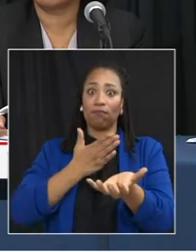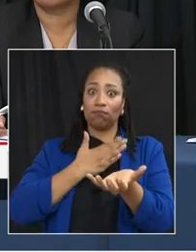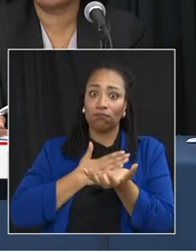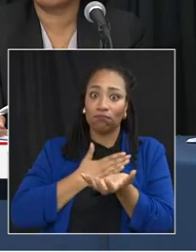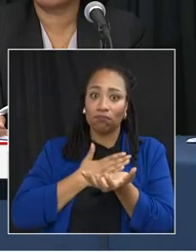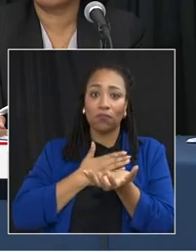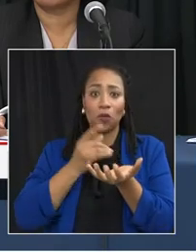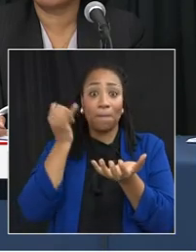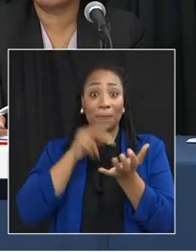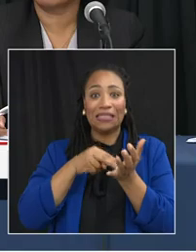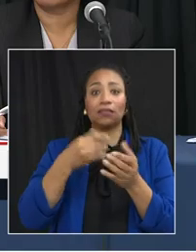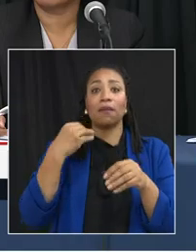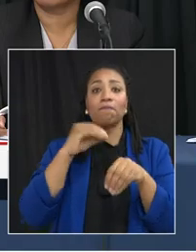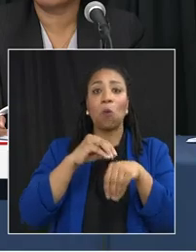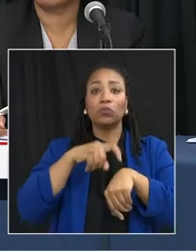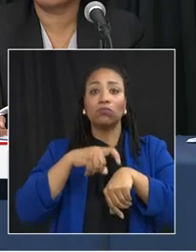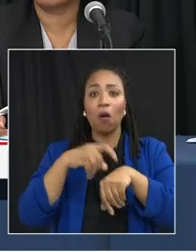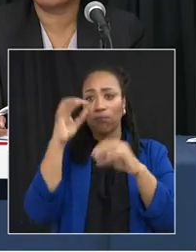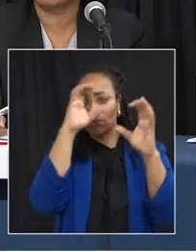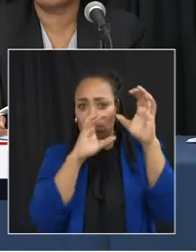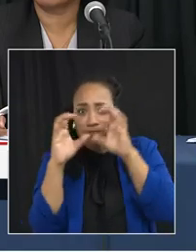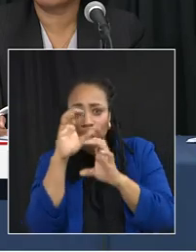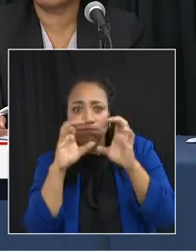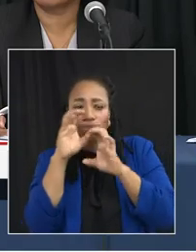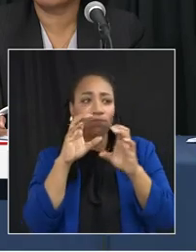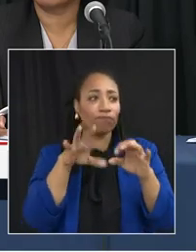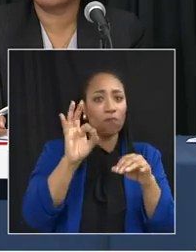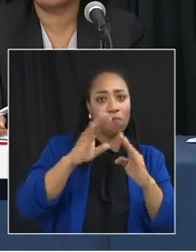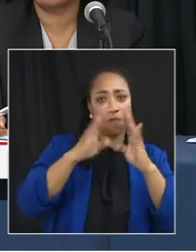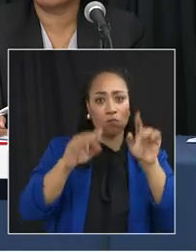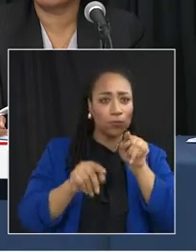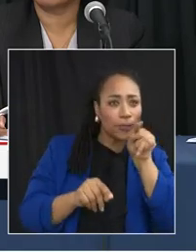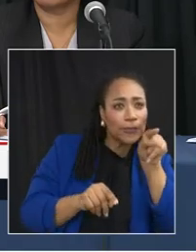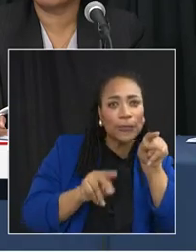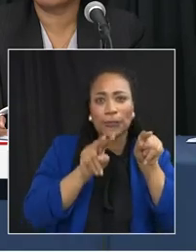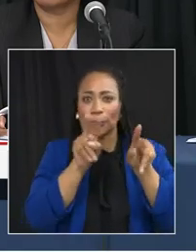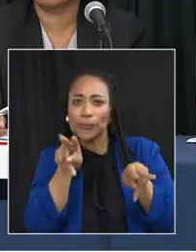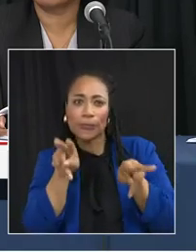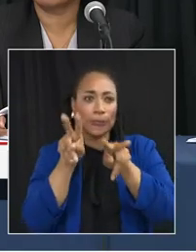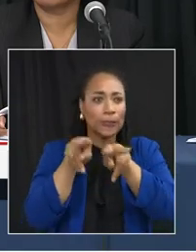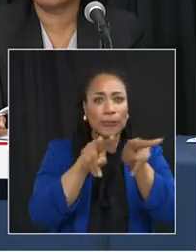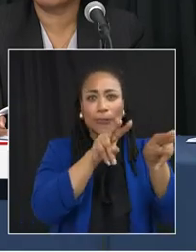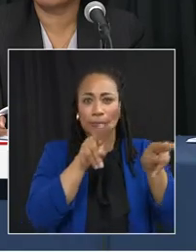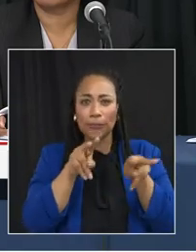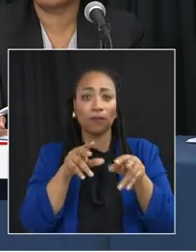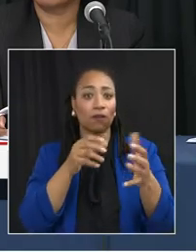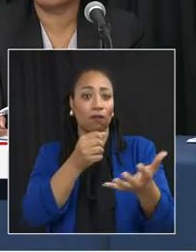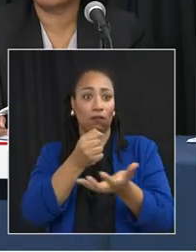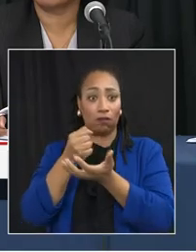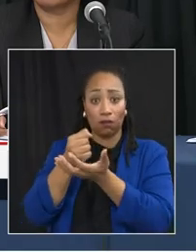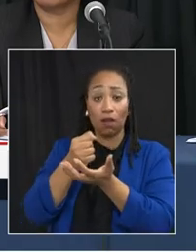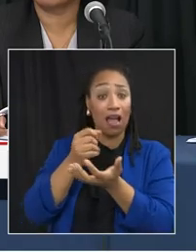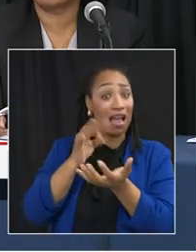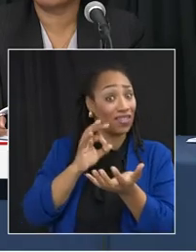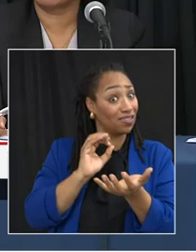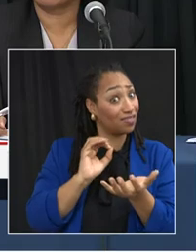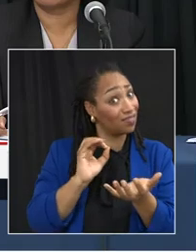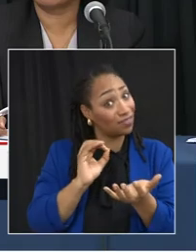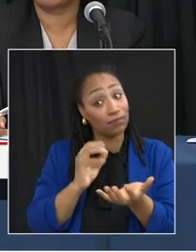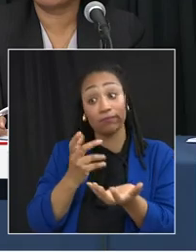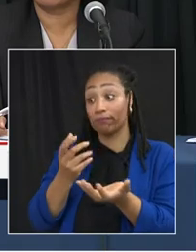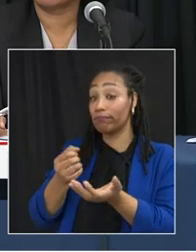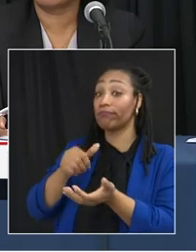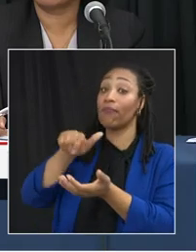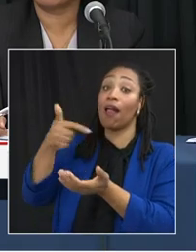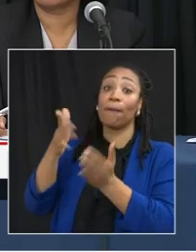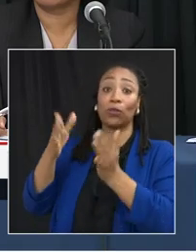one. If they're not able to find one, it will go to someone else in the lottery. So it's to give certainty for someone, and it's trying to